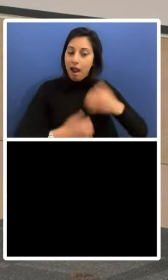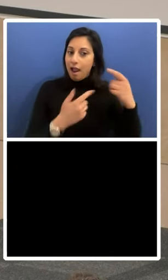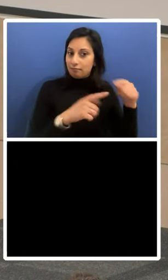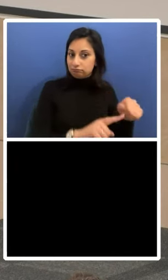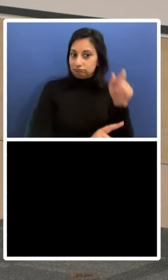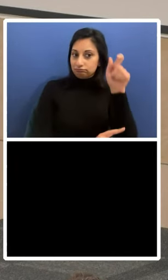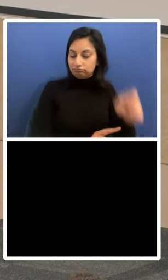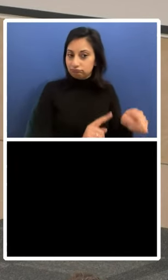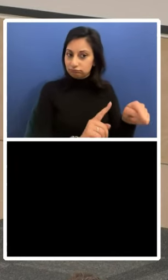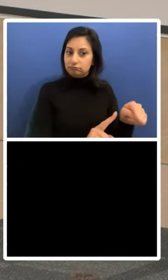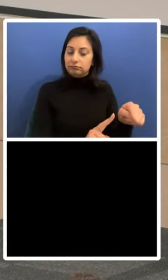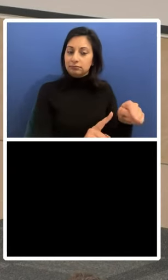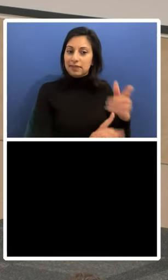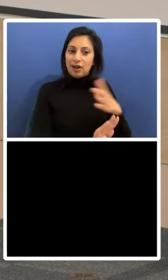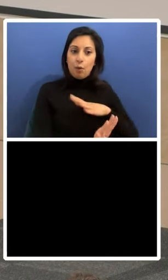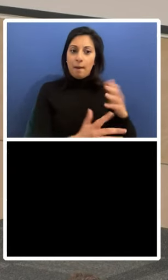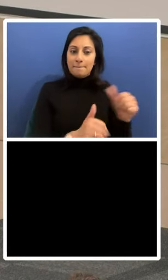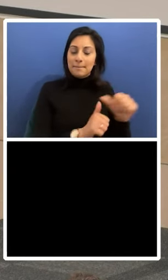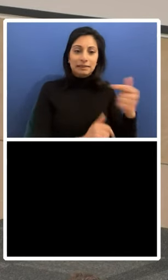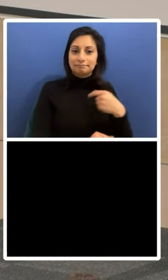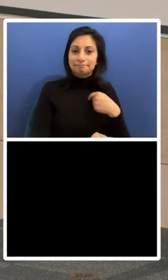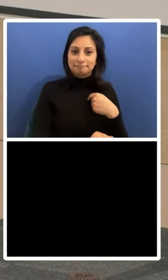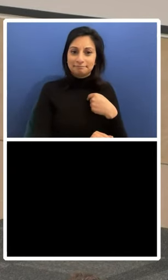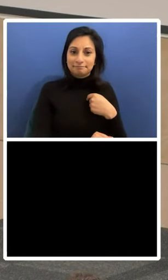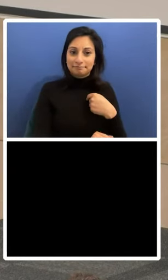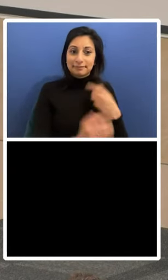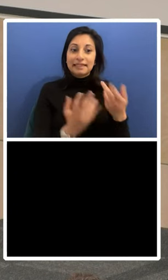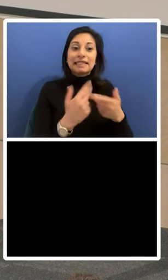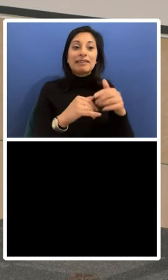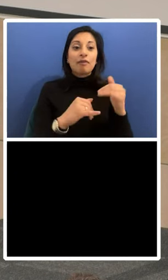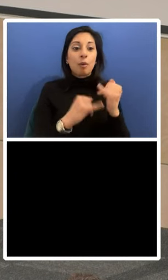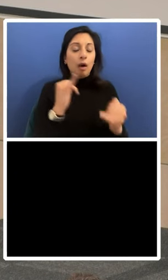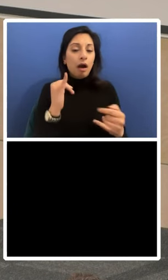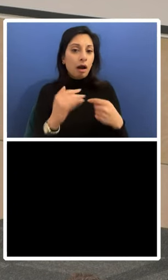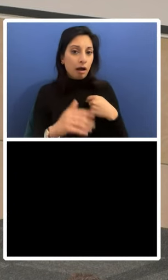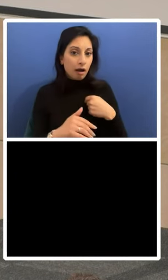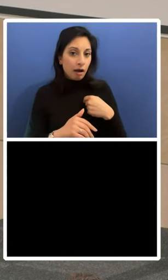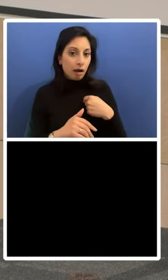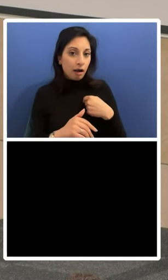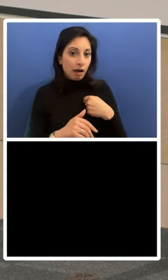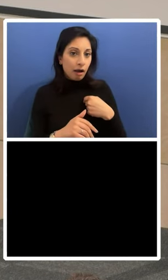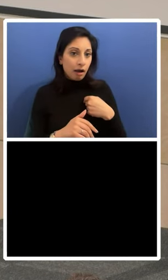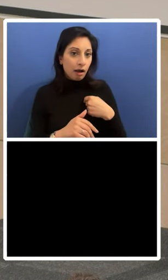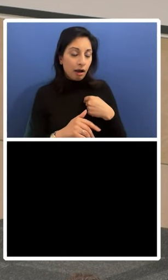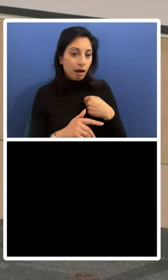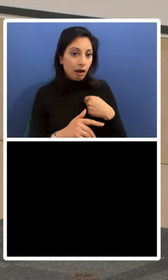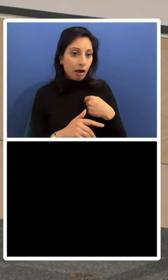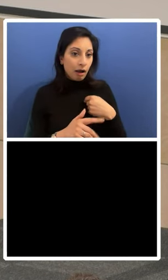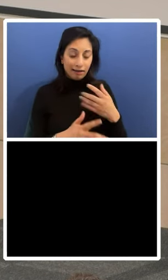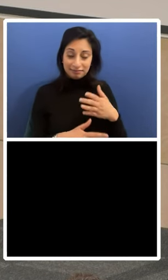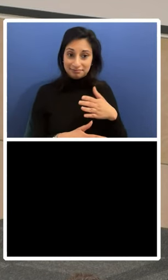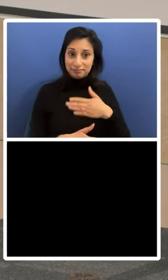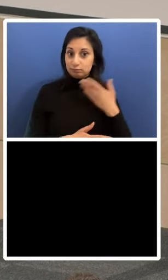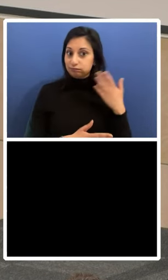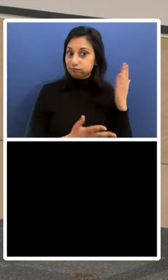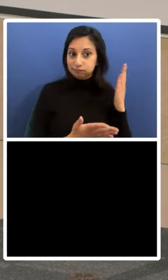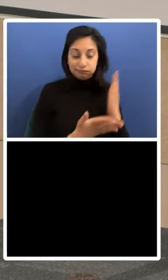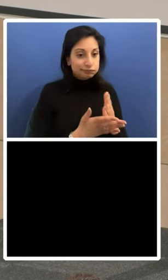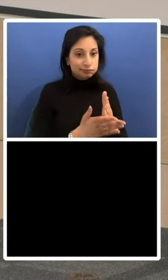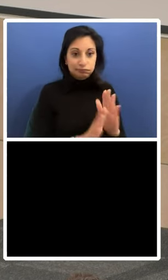hate them for being better than me. Yeah. But if they're worse than me, I despise them, and it's even worse. I despise them because they're worse than me. And